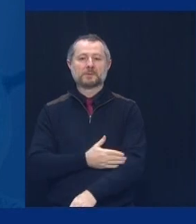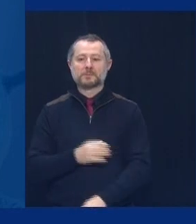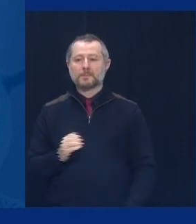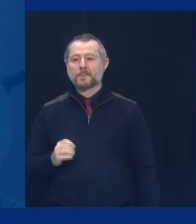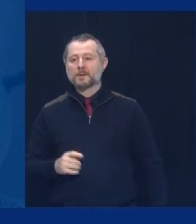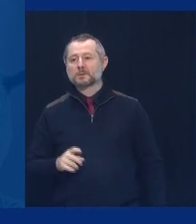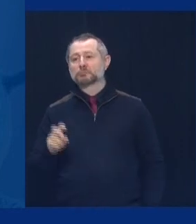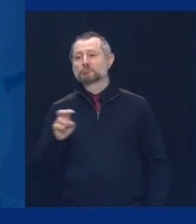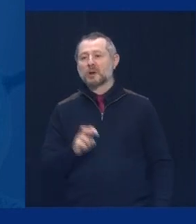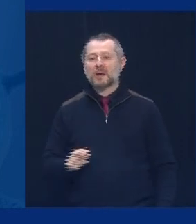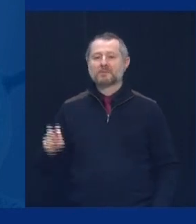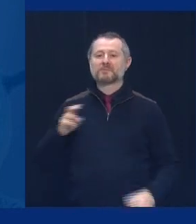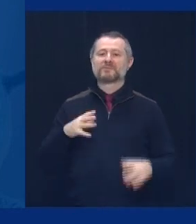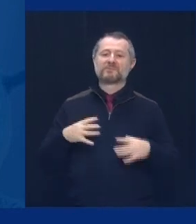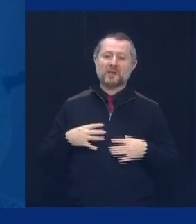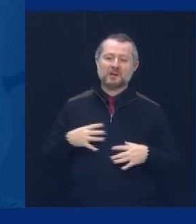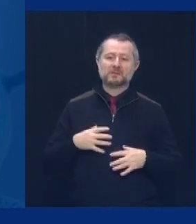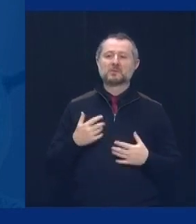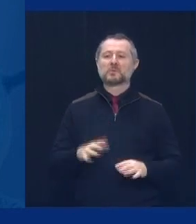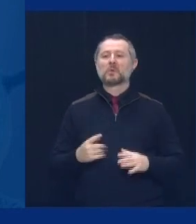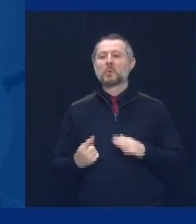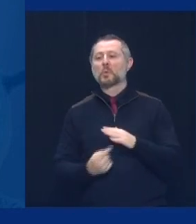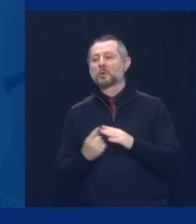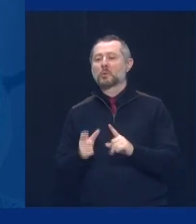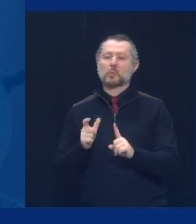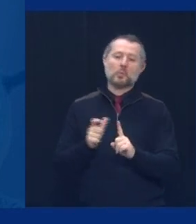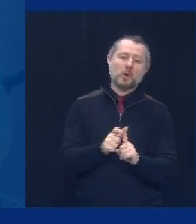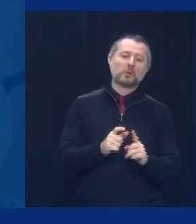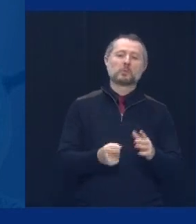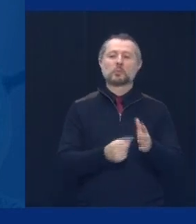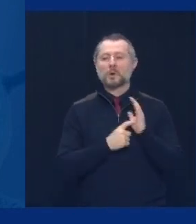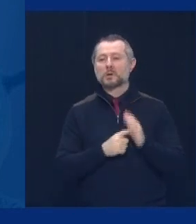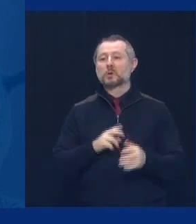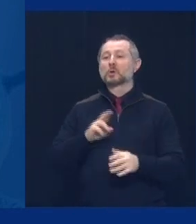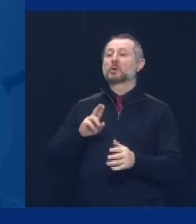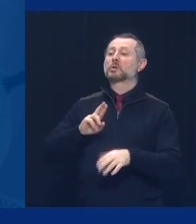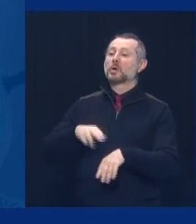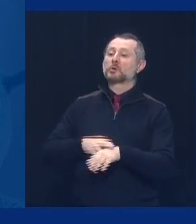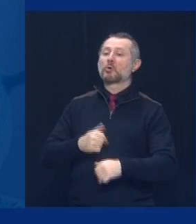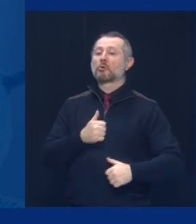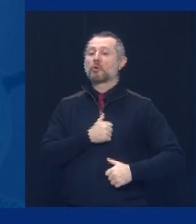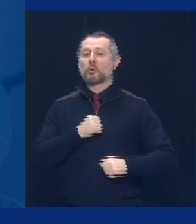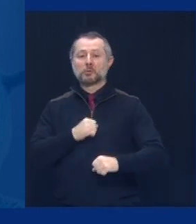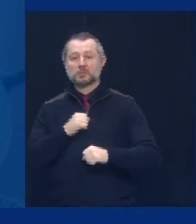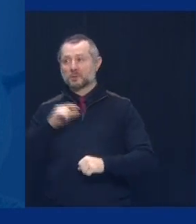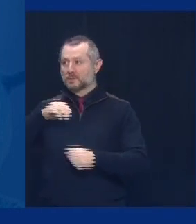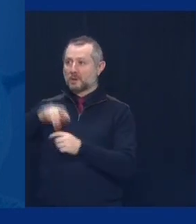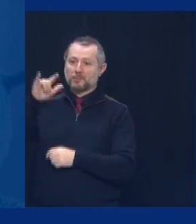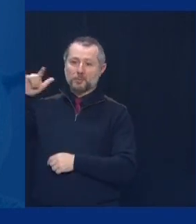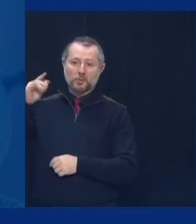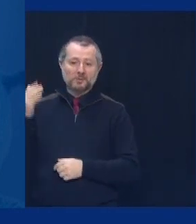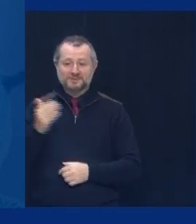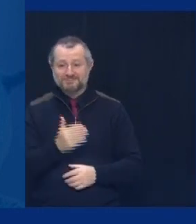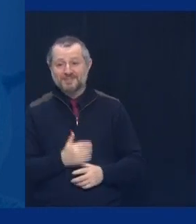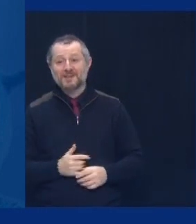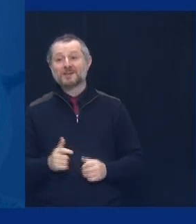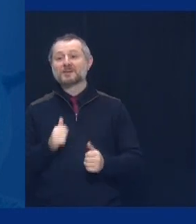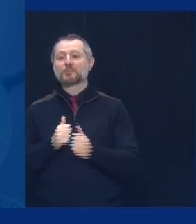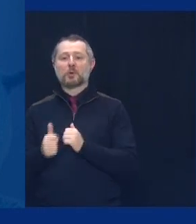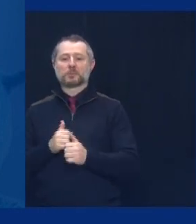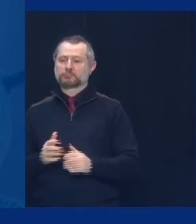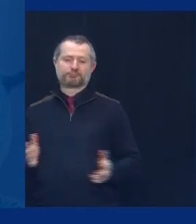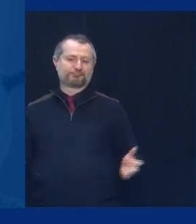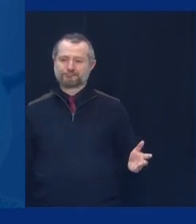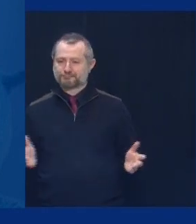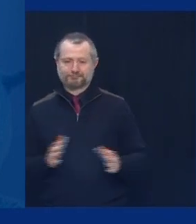we have the quarantine in place. We have the National Guard in airports. Sports, we're not opening